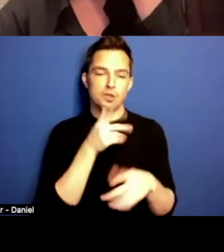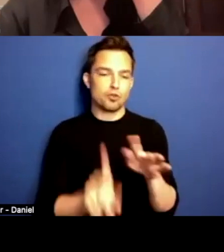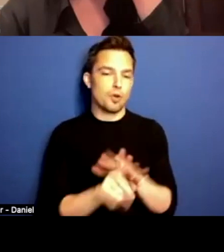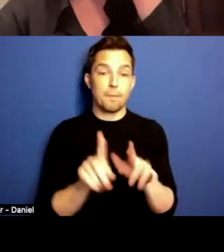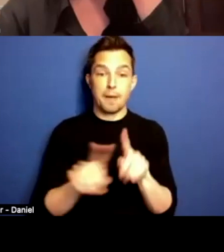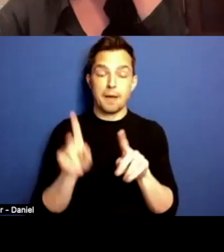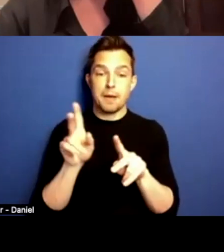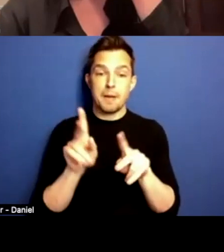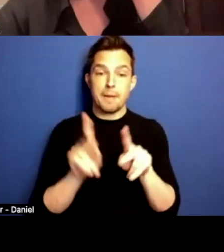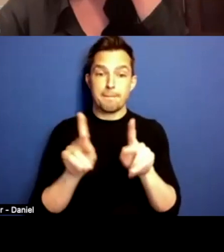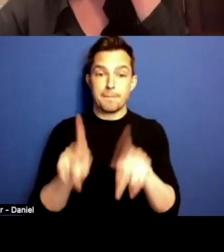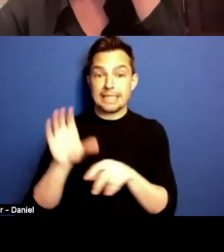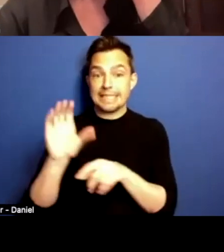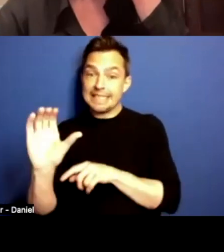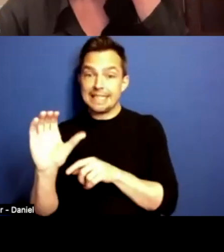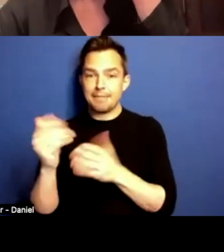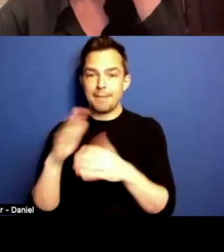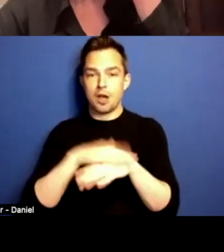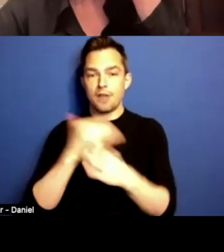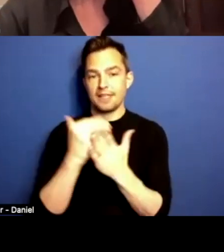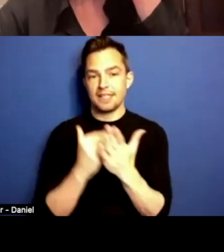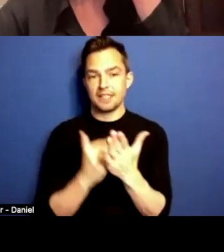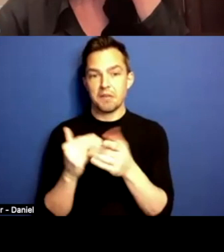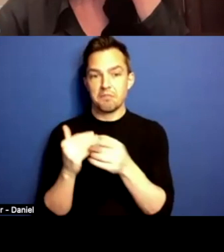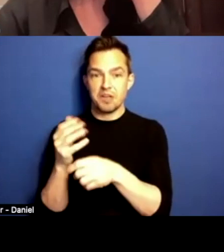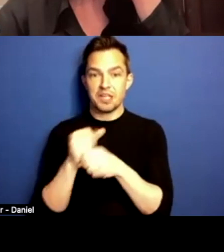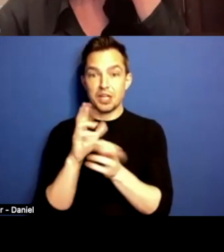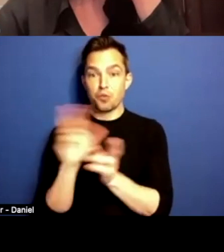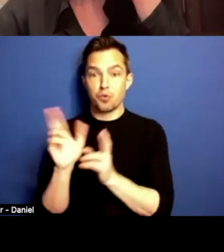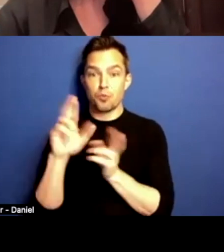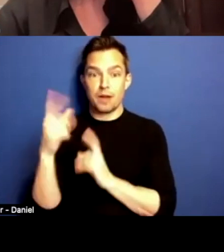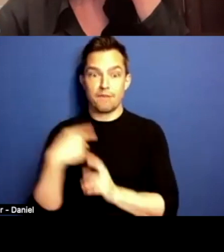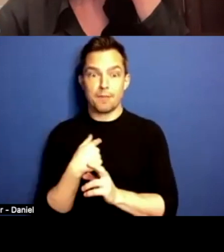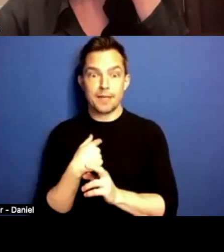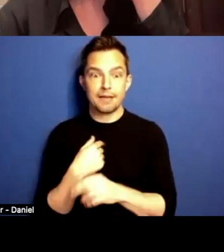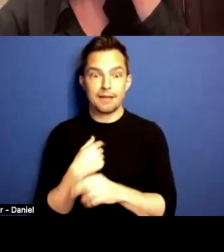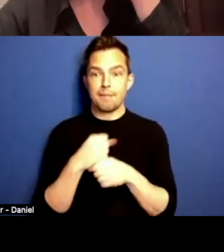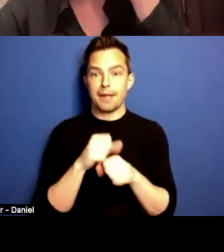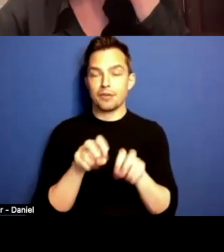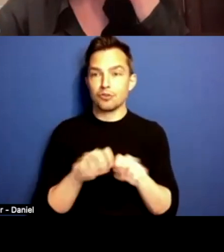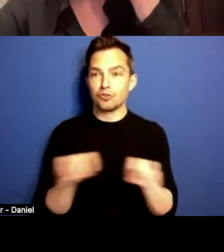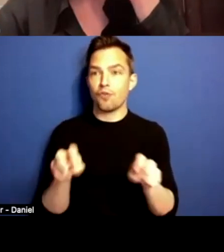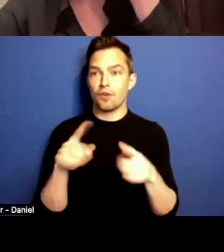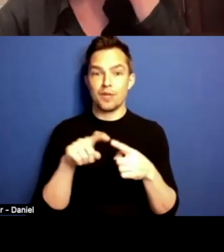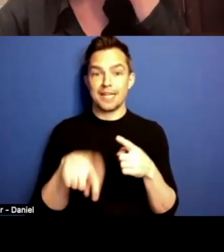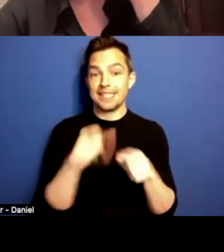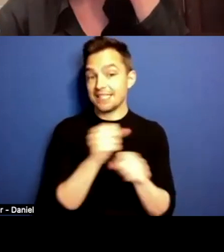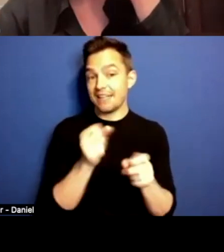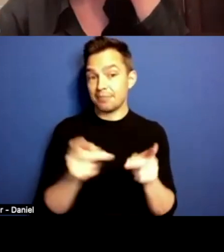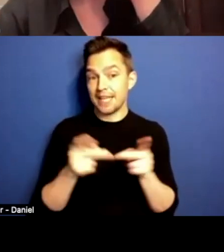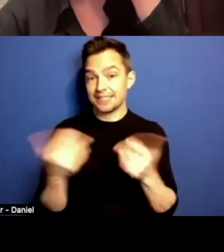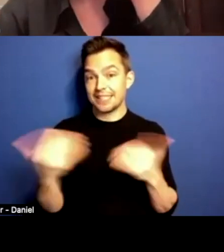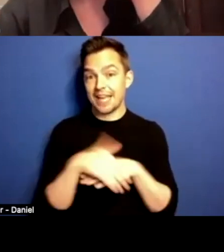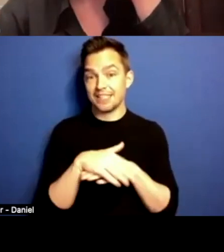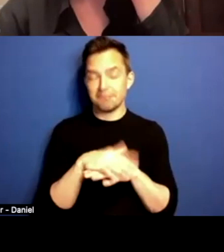C might be the person on the list that is getting a room ready for me, or, making up the sofa so that when I need a safe place tonight,